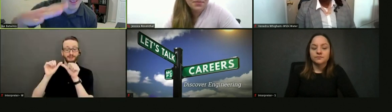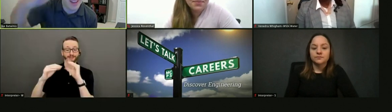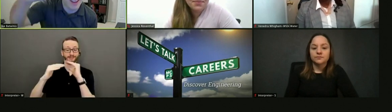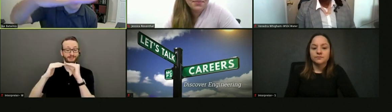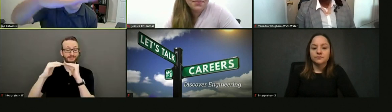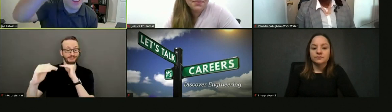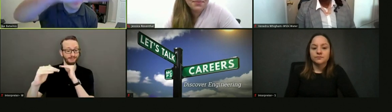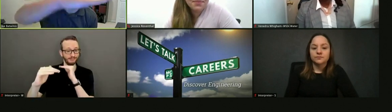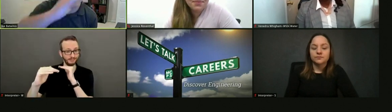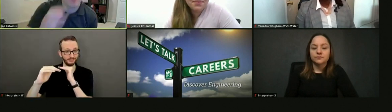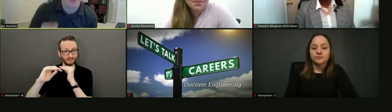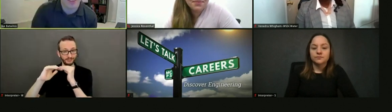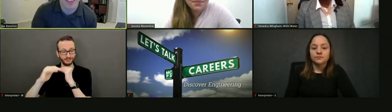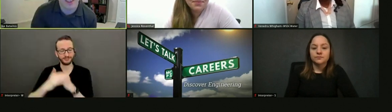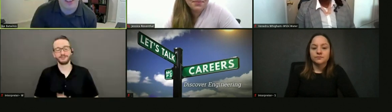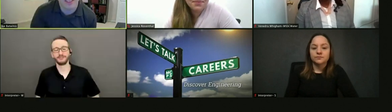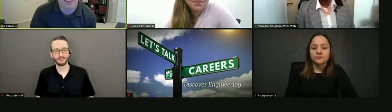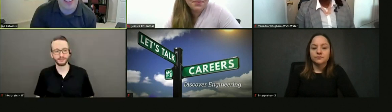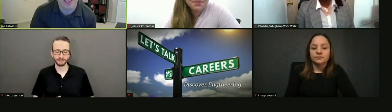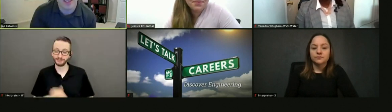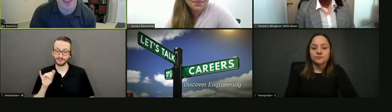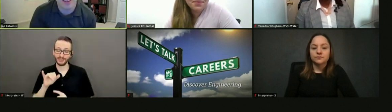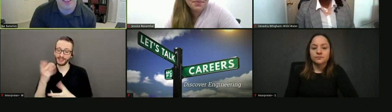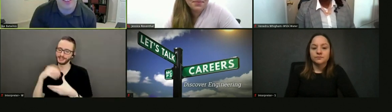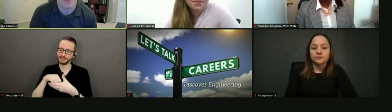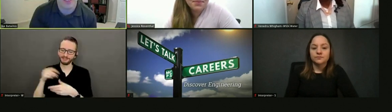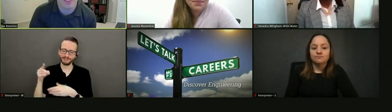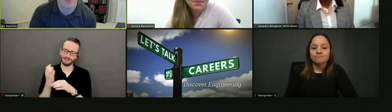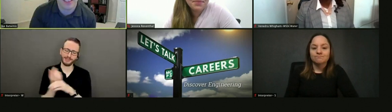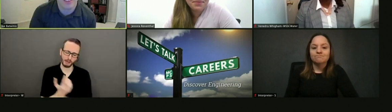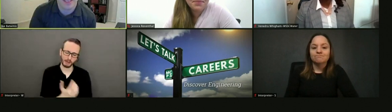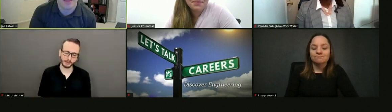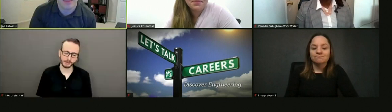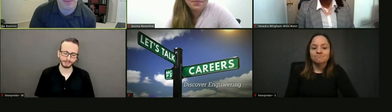and how it flies, that's all calculus.